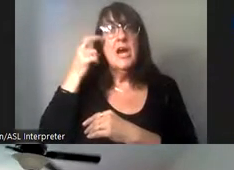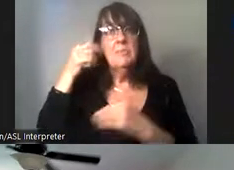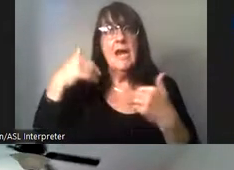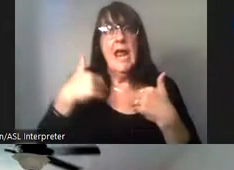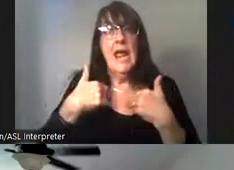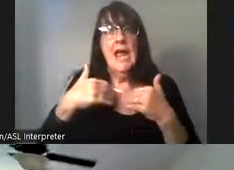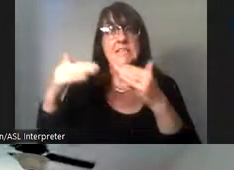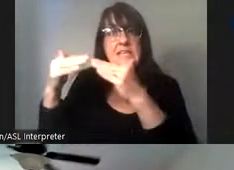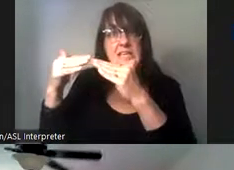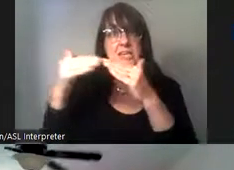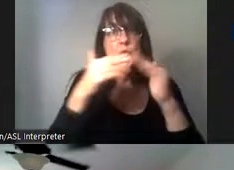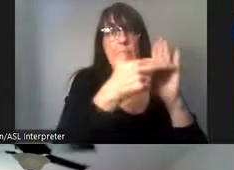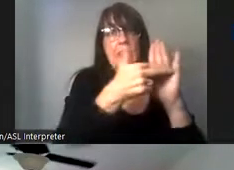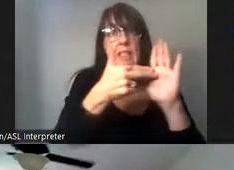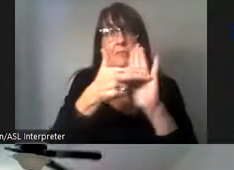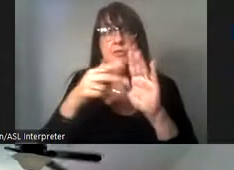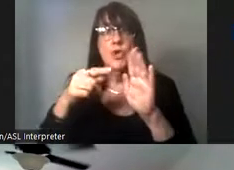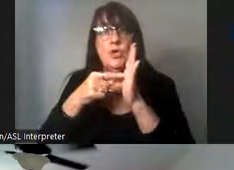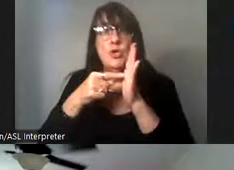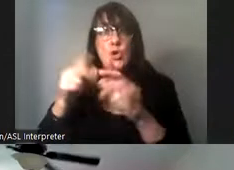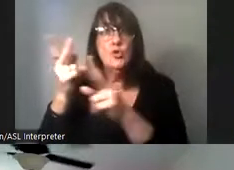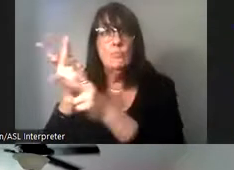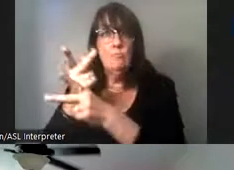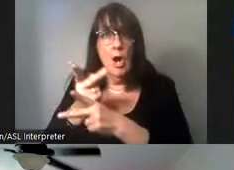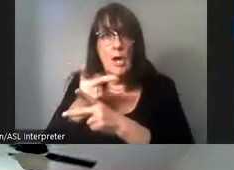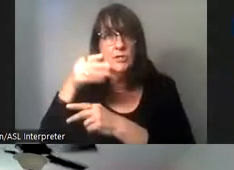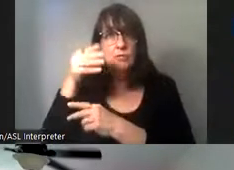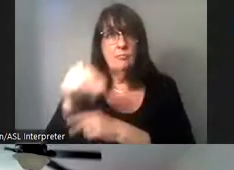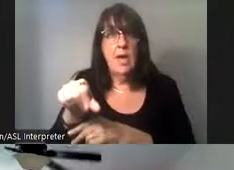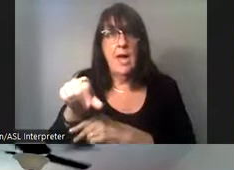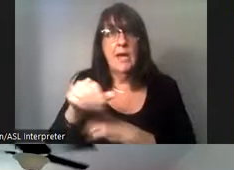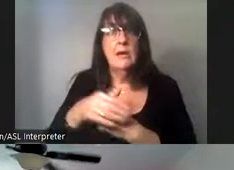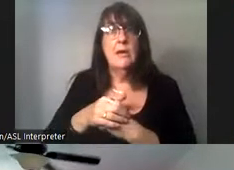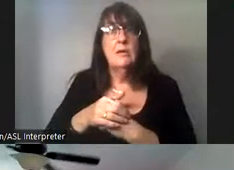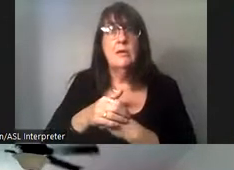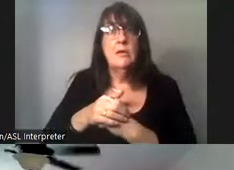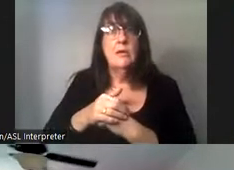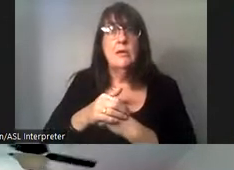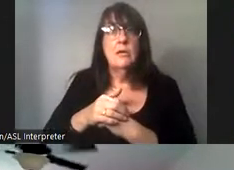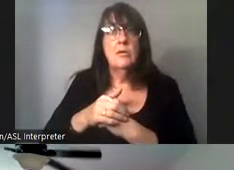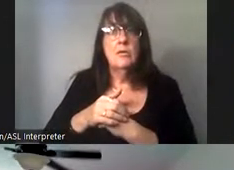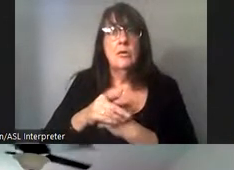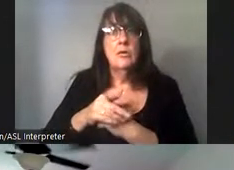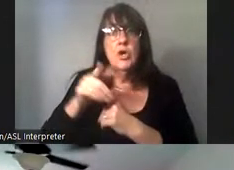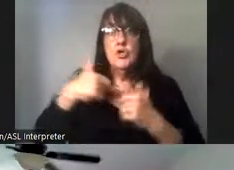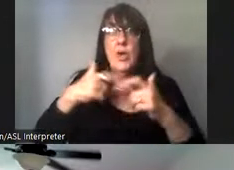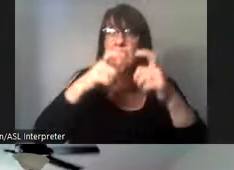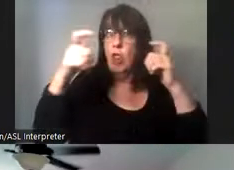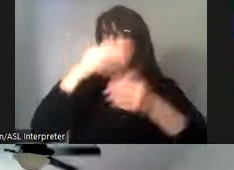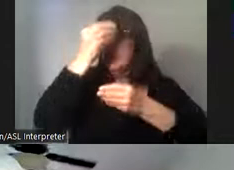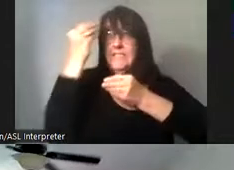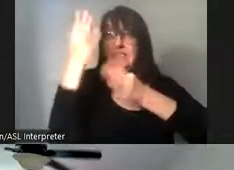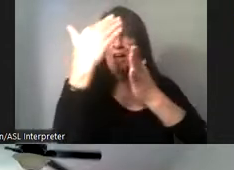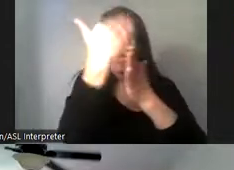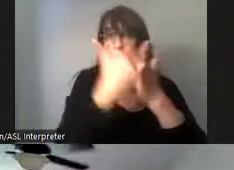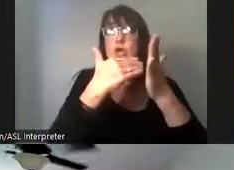eco labels to actually show you which products comply, is because we have large data and we can